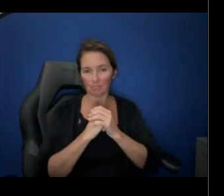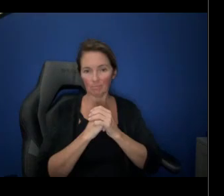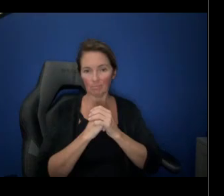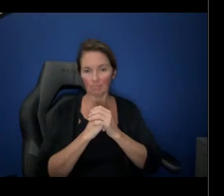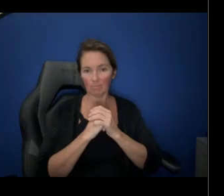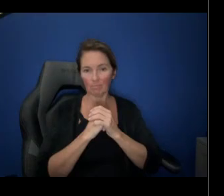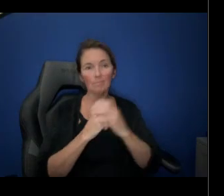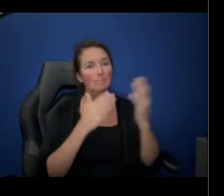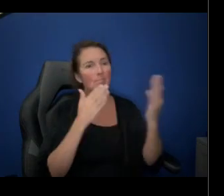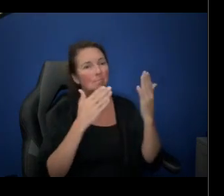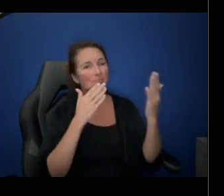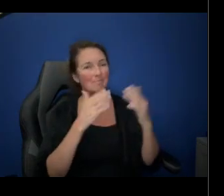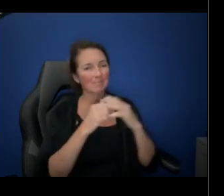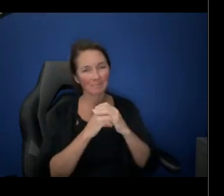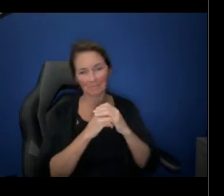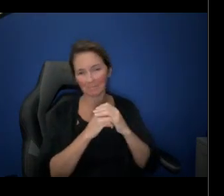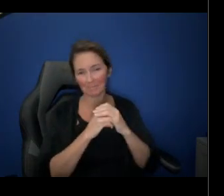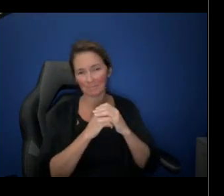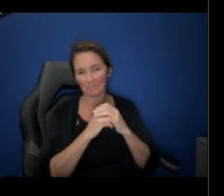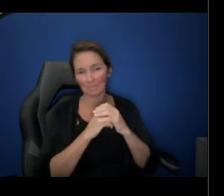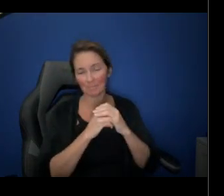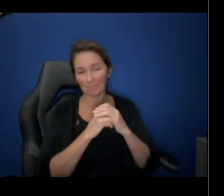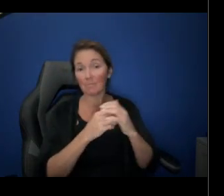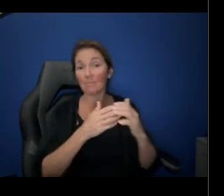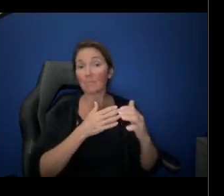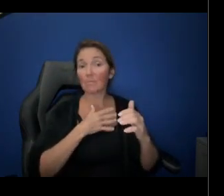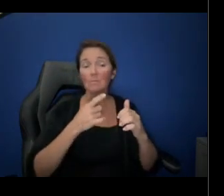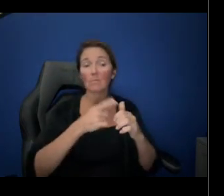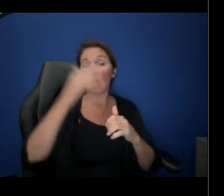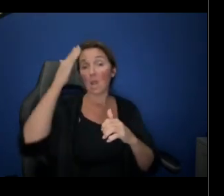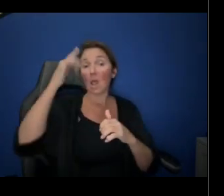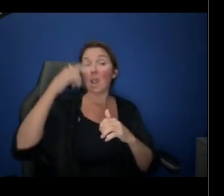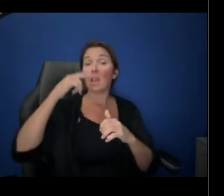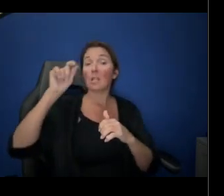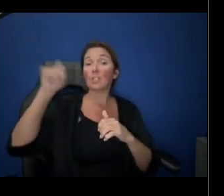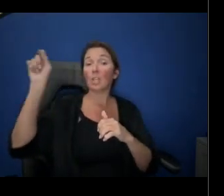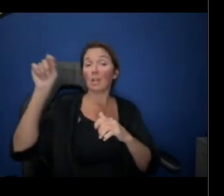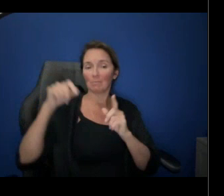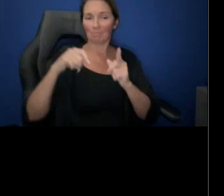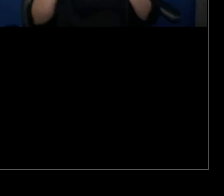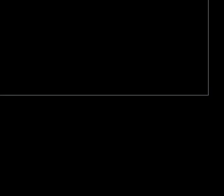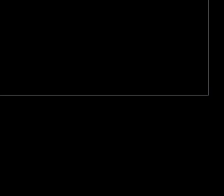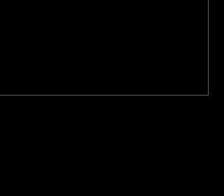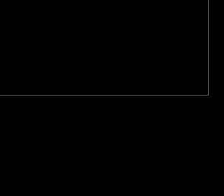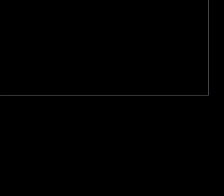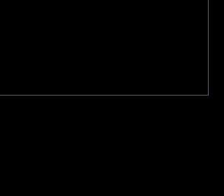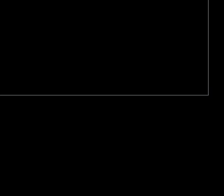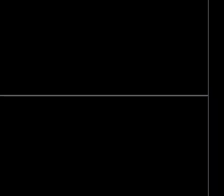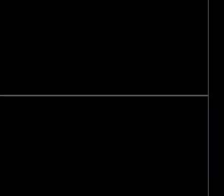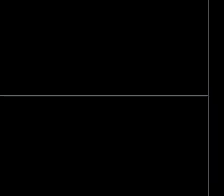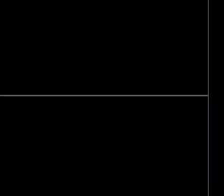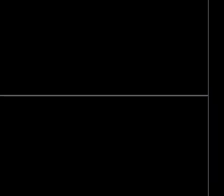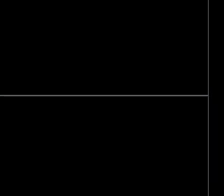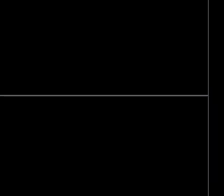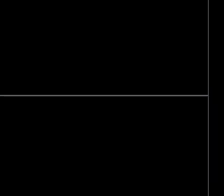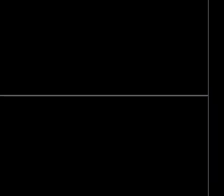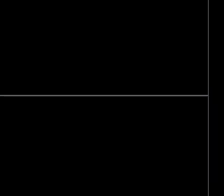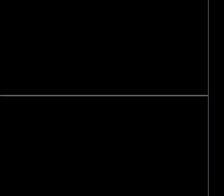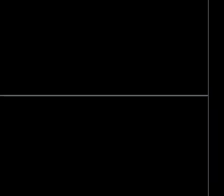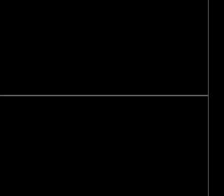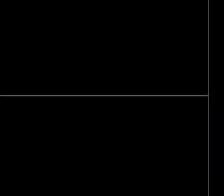Thank you, Crystal. For our first knowledge check, a failure to build